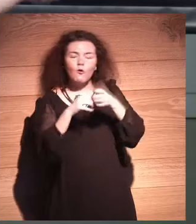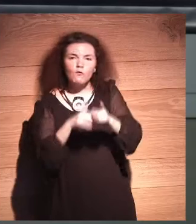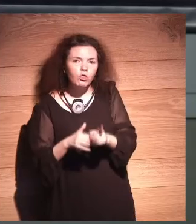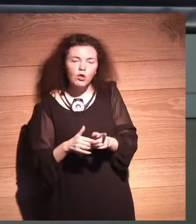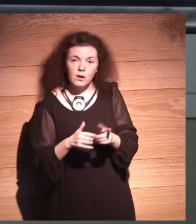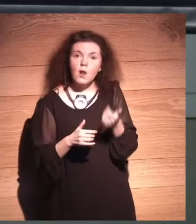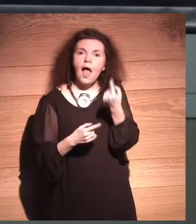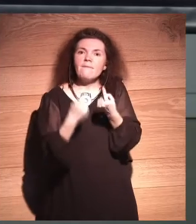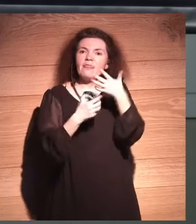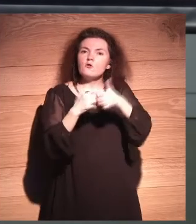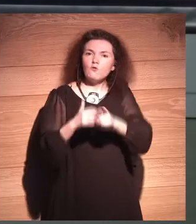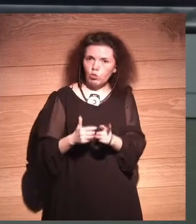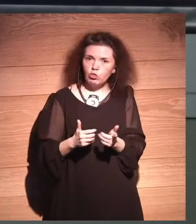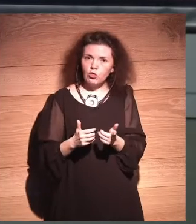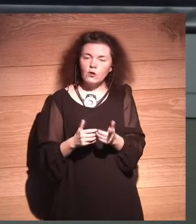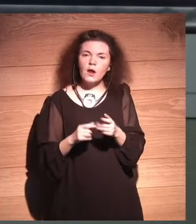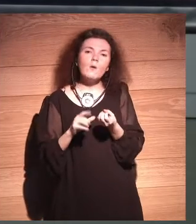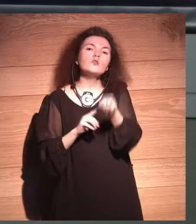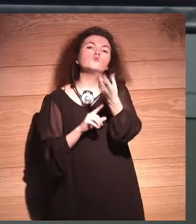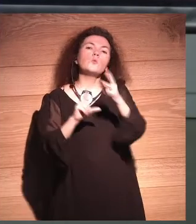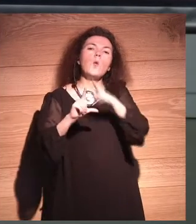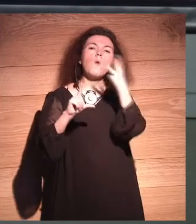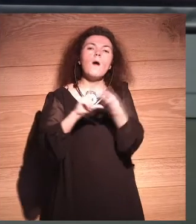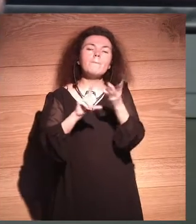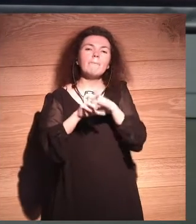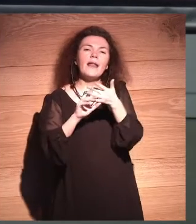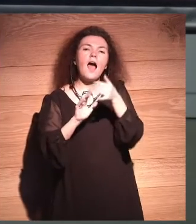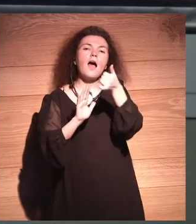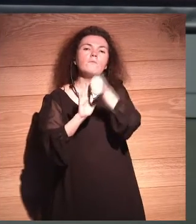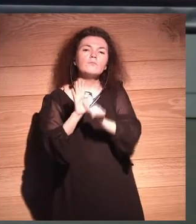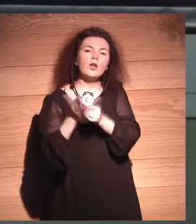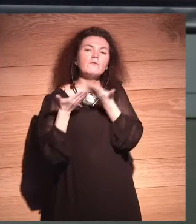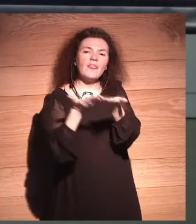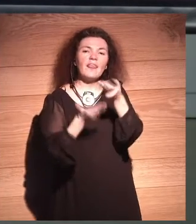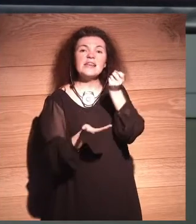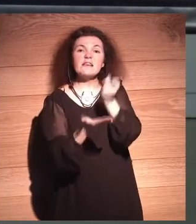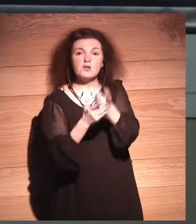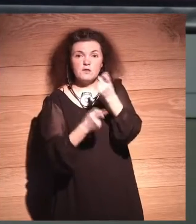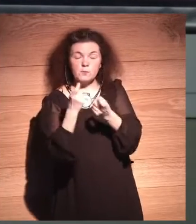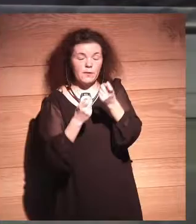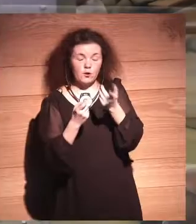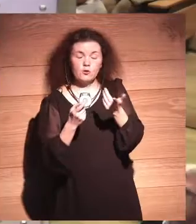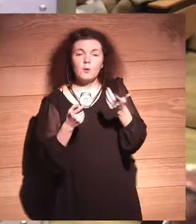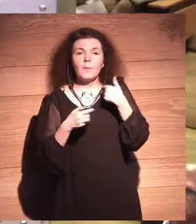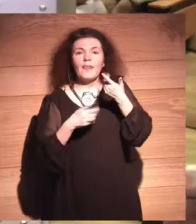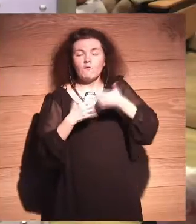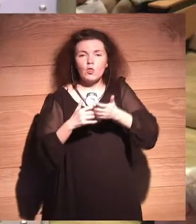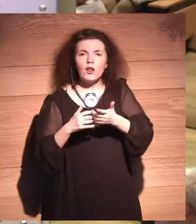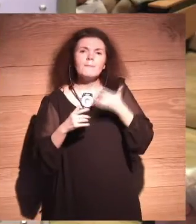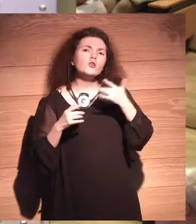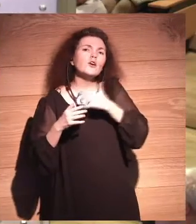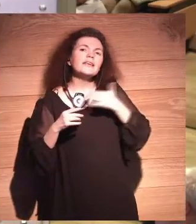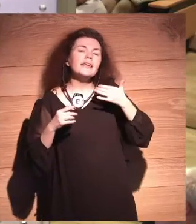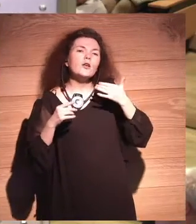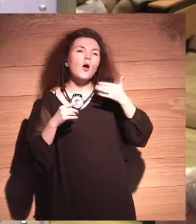solve all of these different informational challenges. Because when what I'm trying to do is understand what the problem is, I need